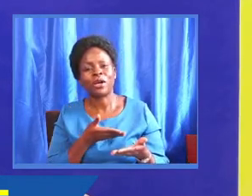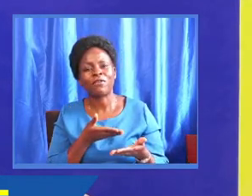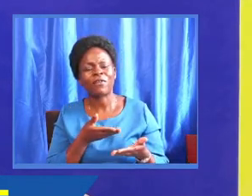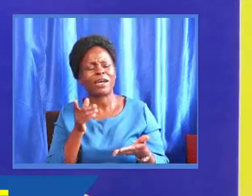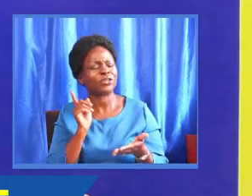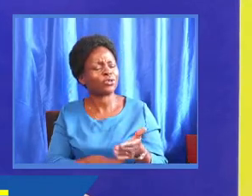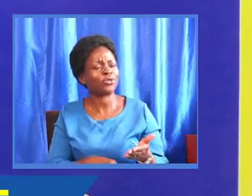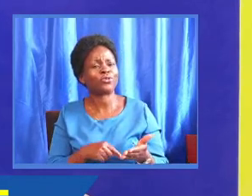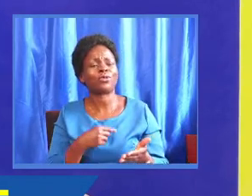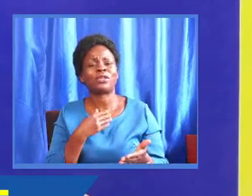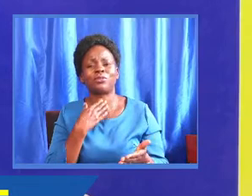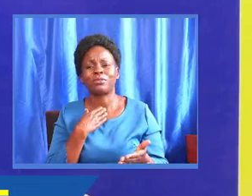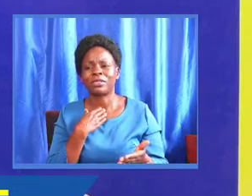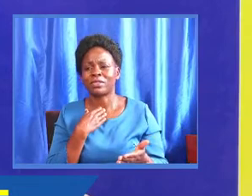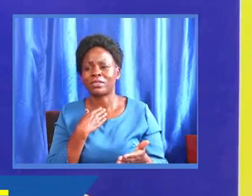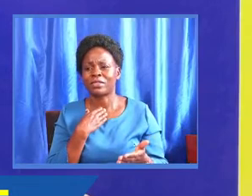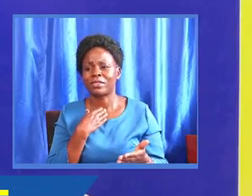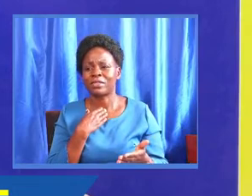invest. Okay.